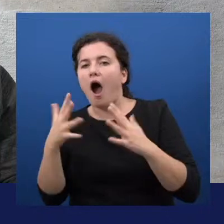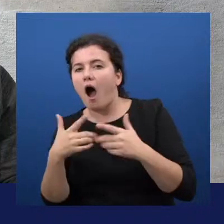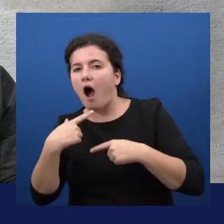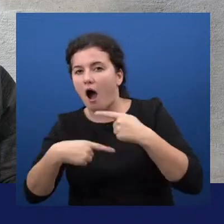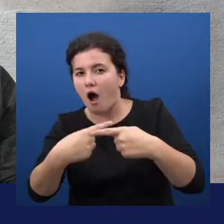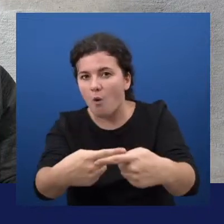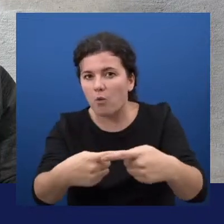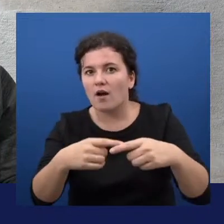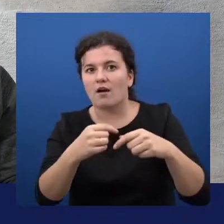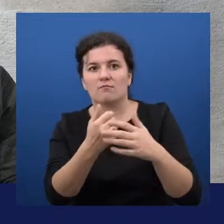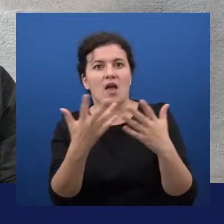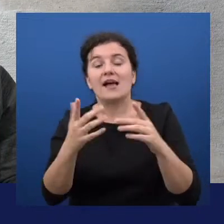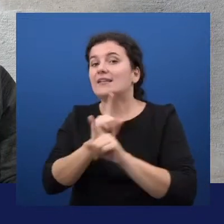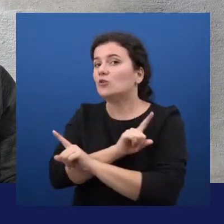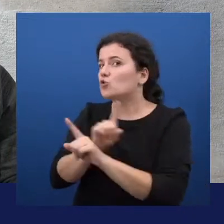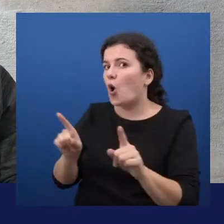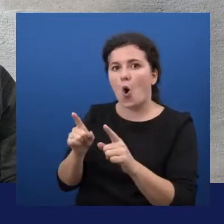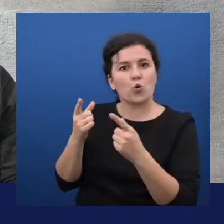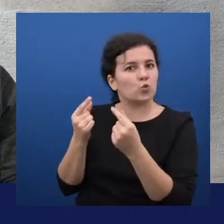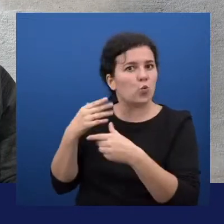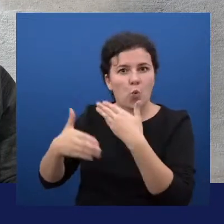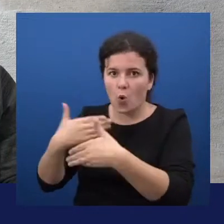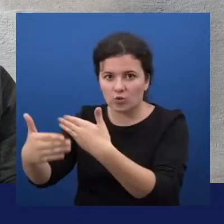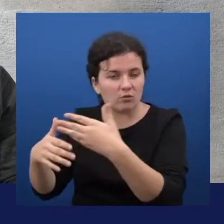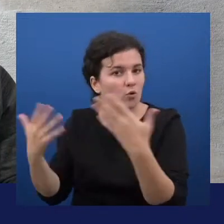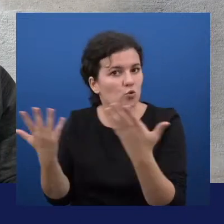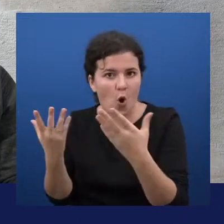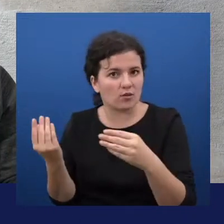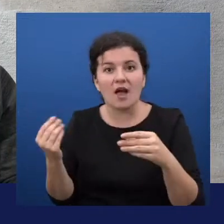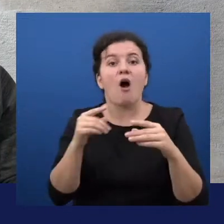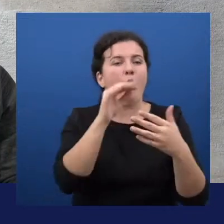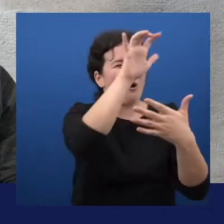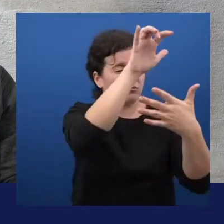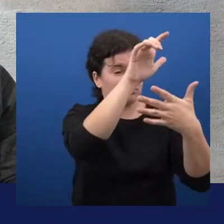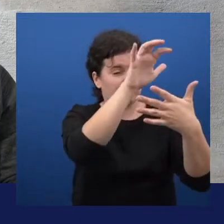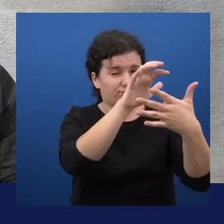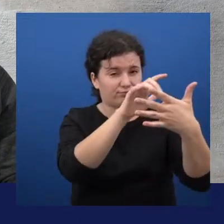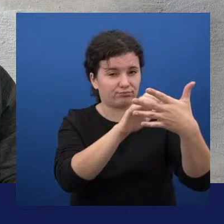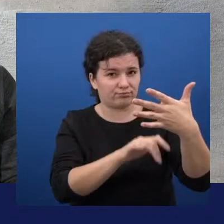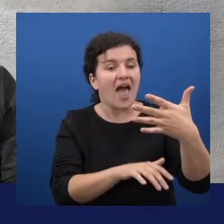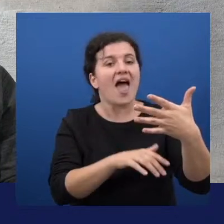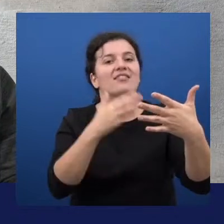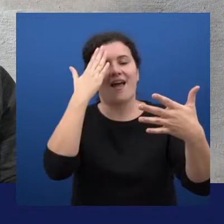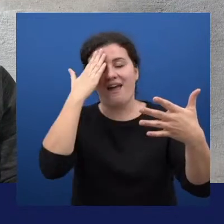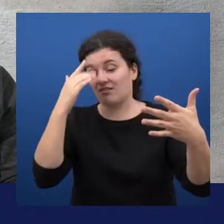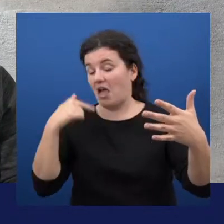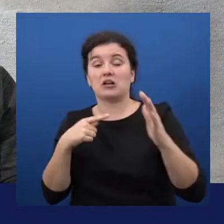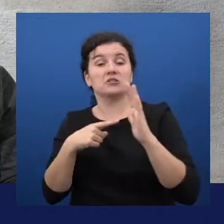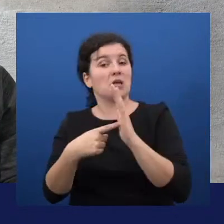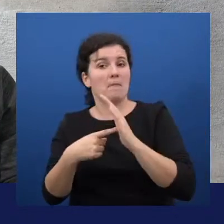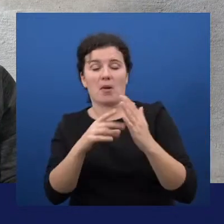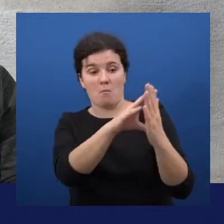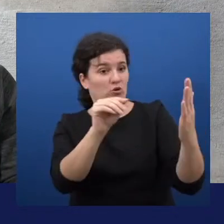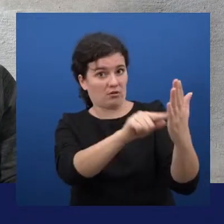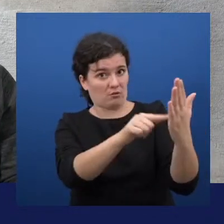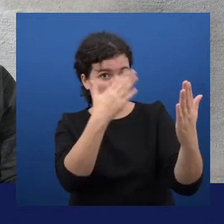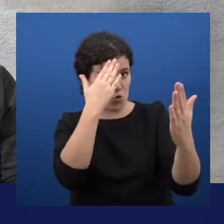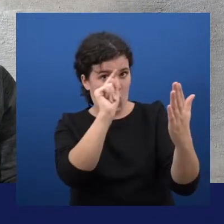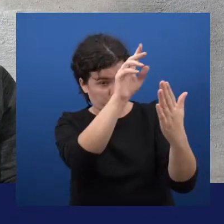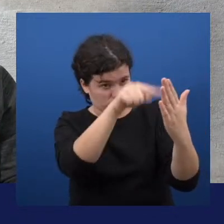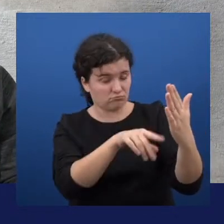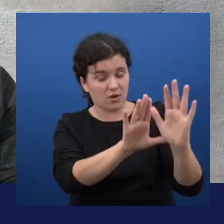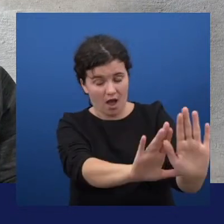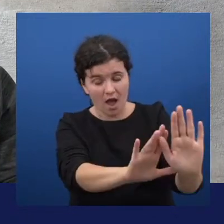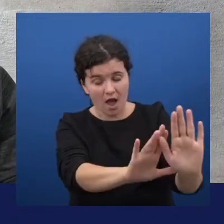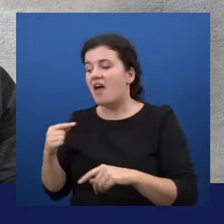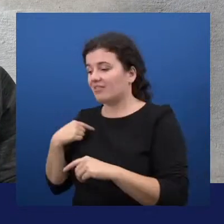that data, possibly for a different purpose, at least you know this was not the intent of this data. So, tread carefully. Yeah, and then